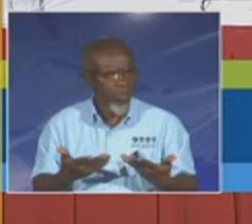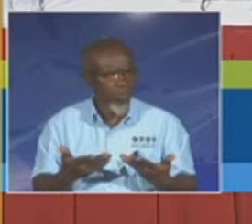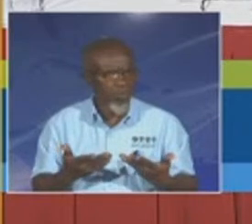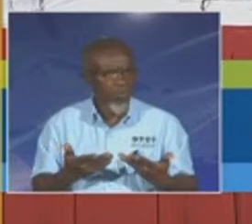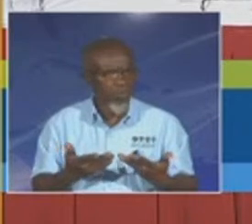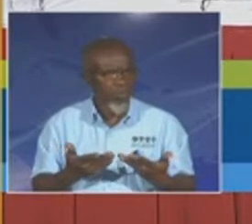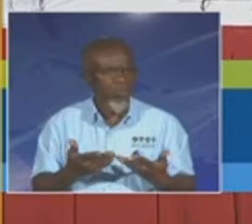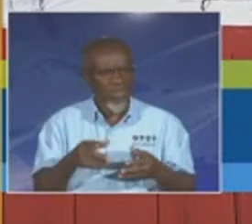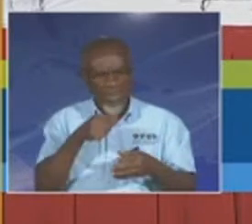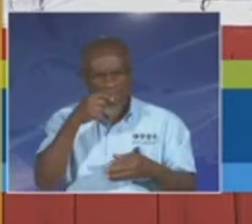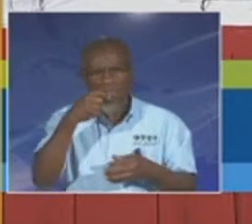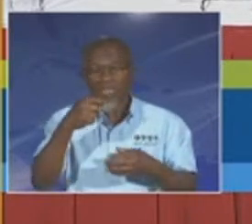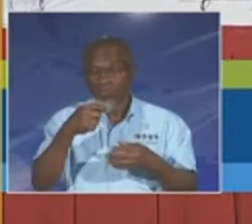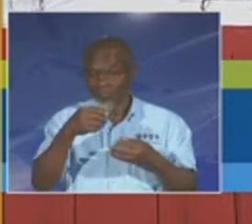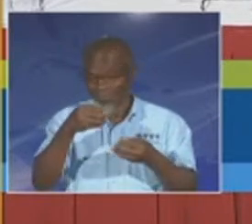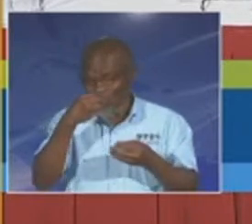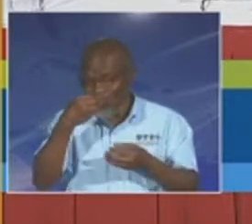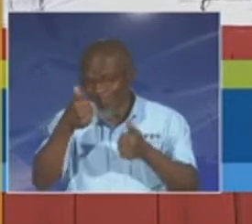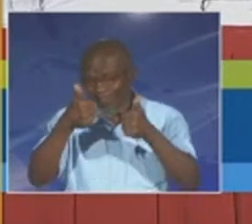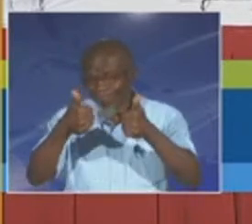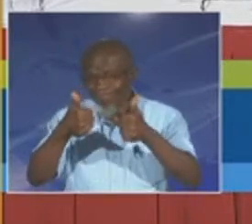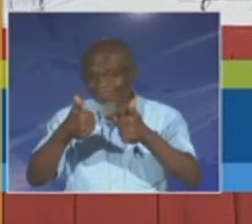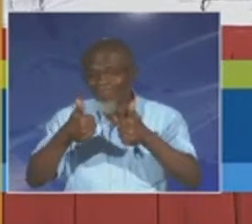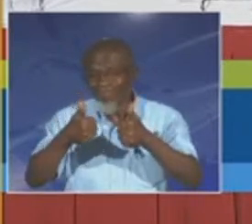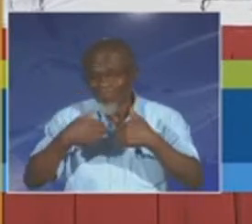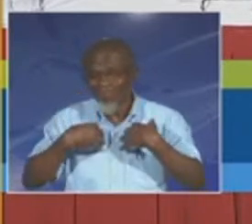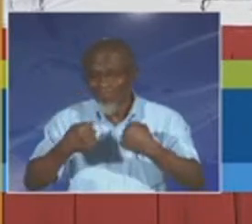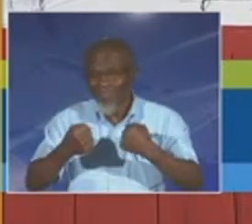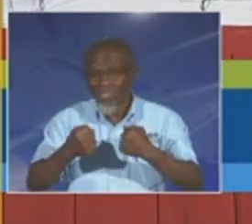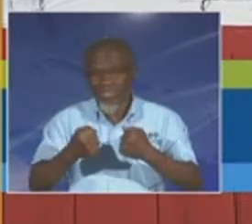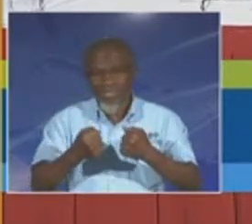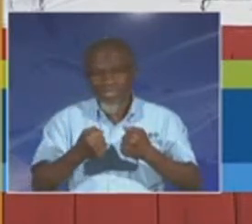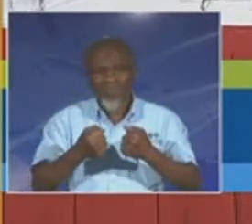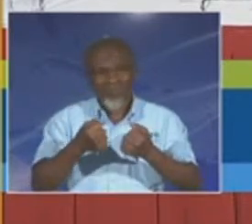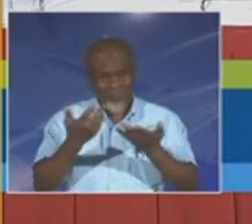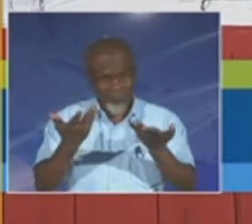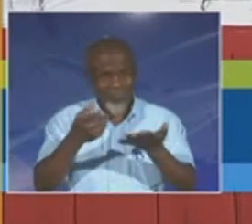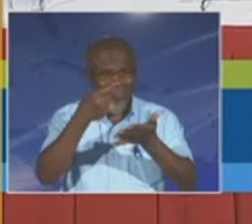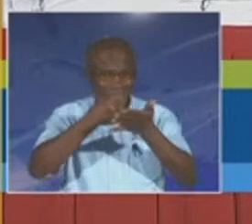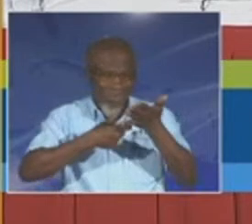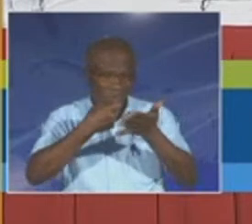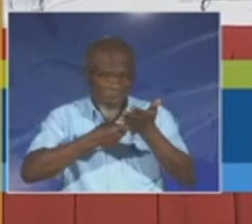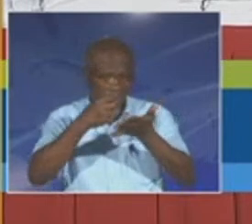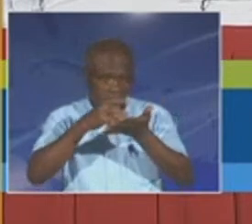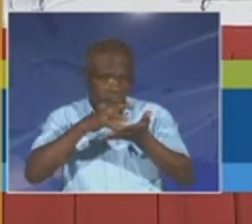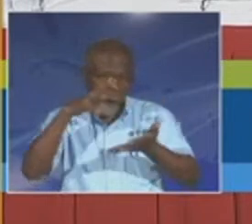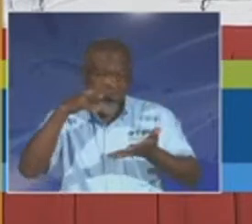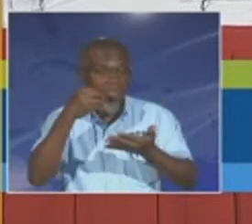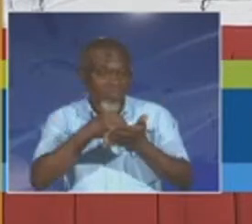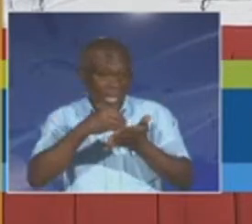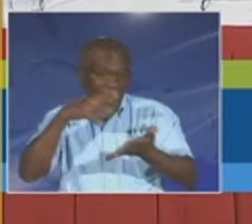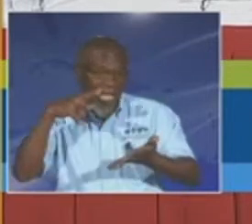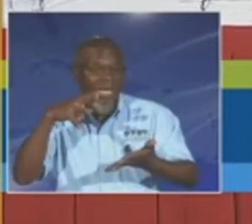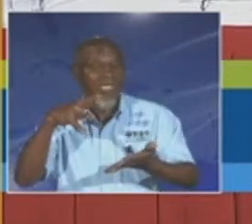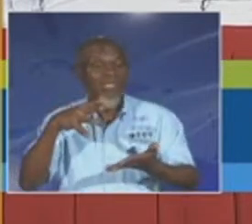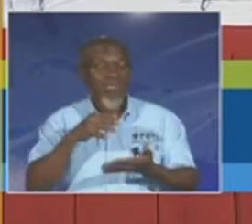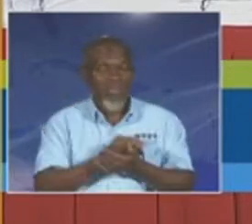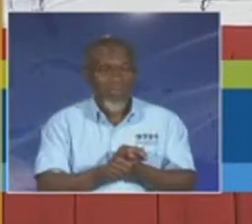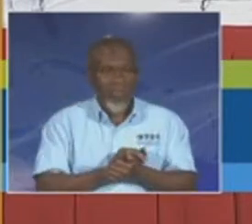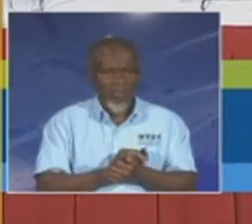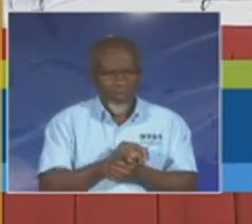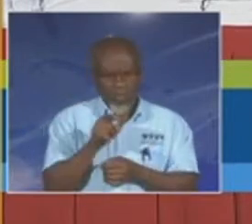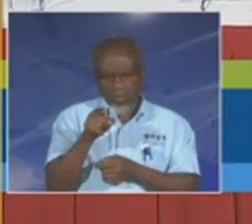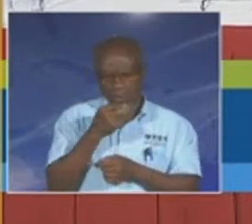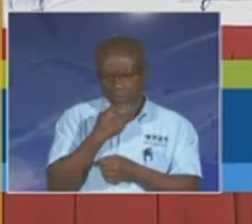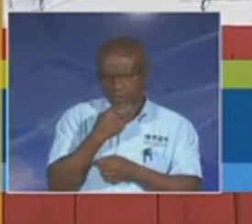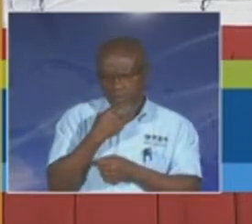eating healthy is always related to cost. It costs more to eat healthy. Is it that you think poor people